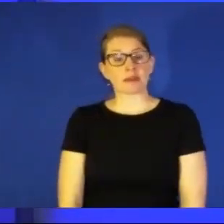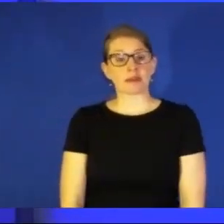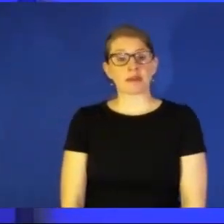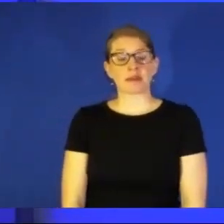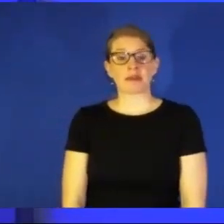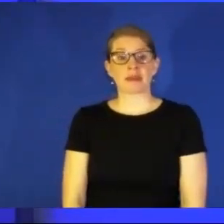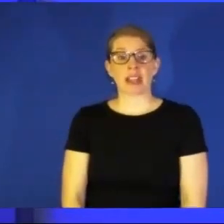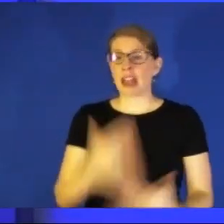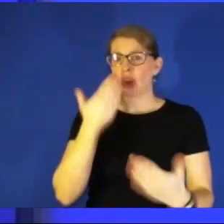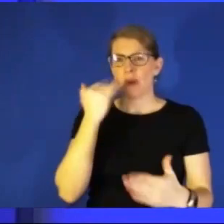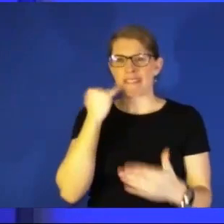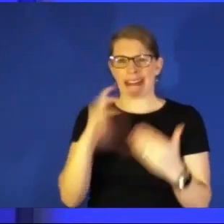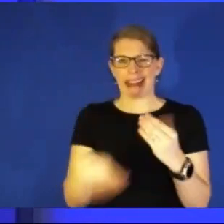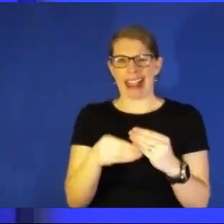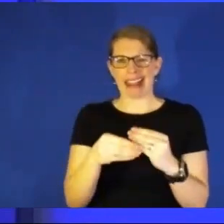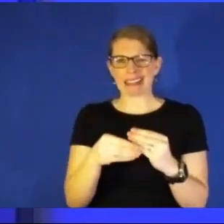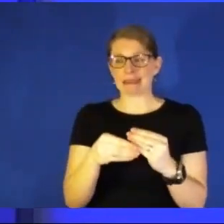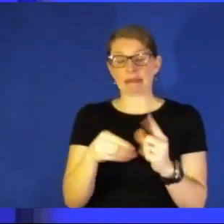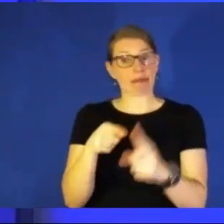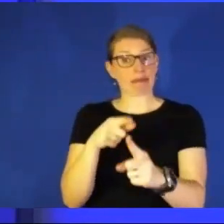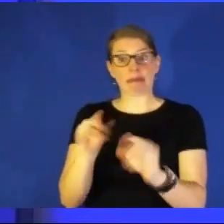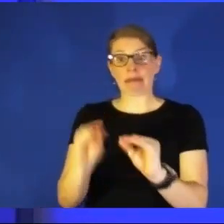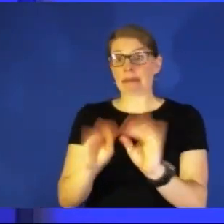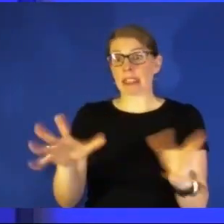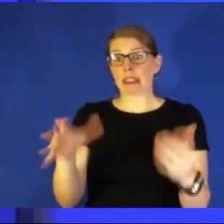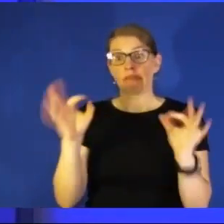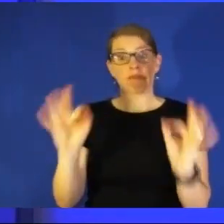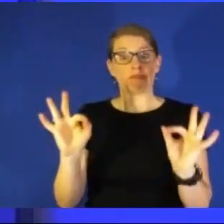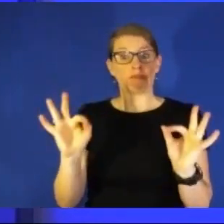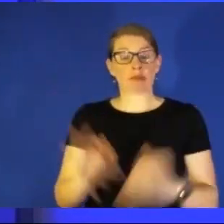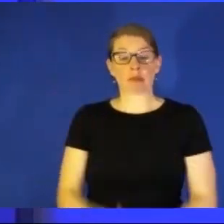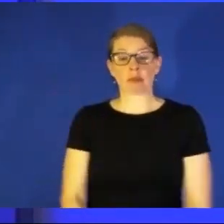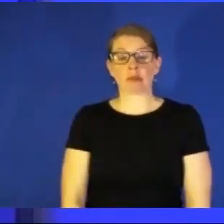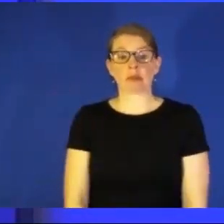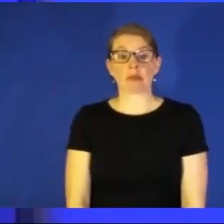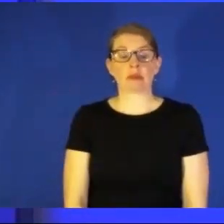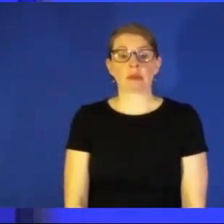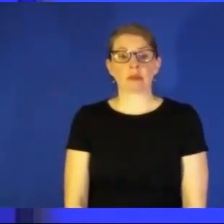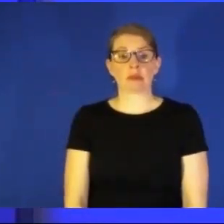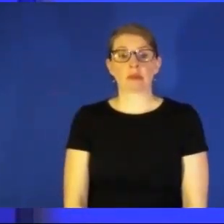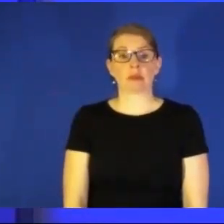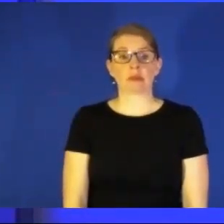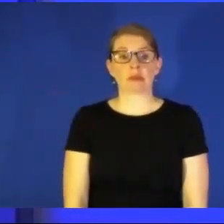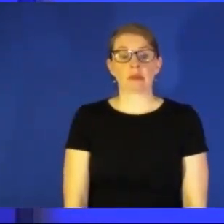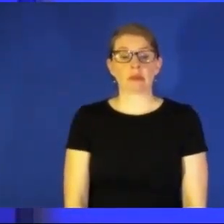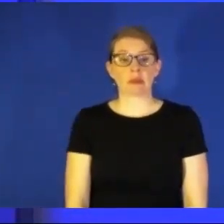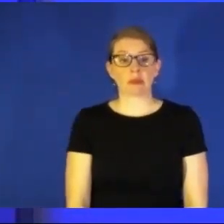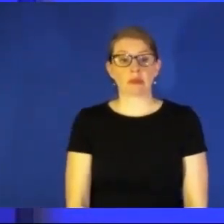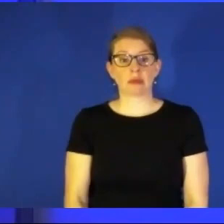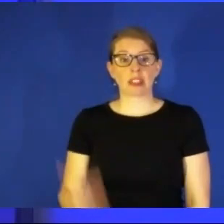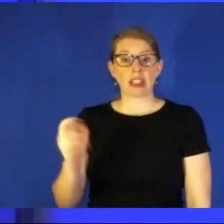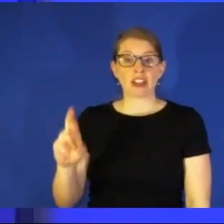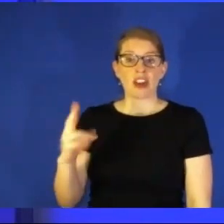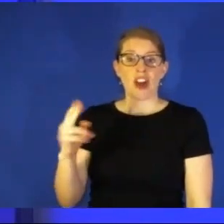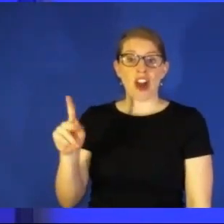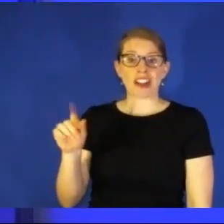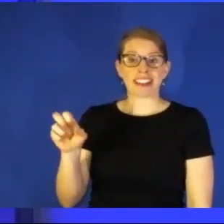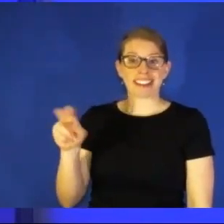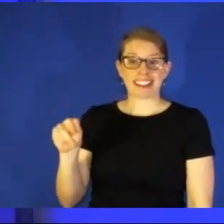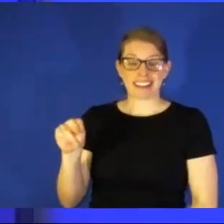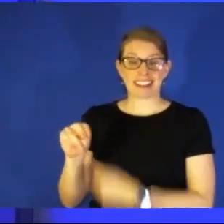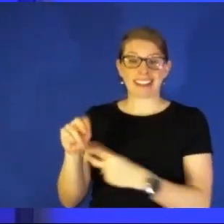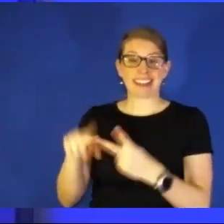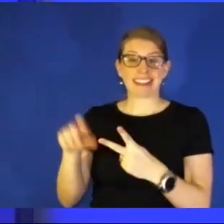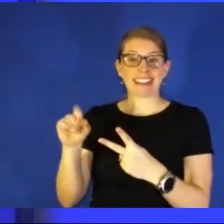on top of that. That was so well said. But I know I've heard Dr. Hawkinson and Dr. Stites talk many